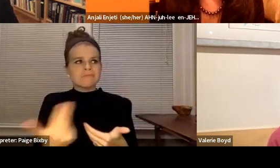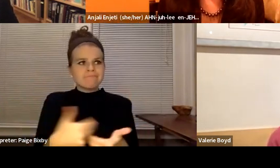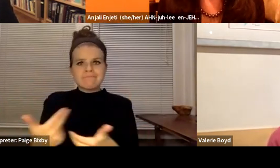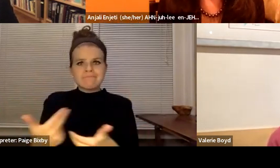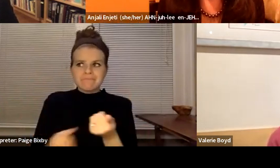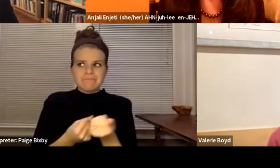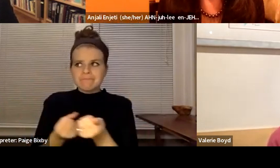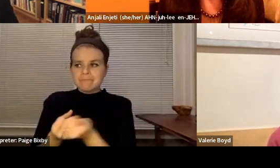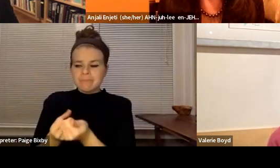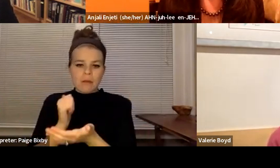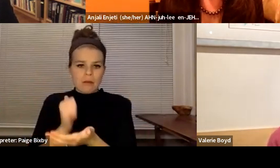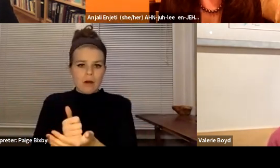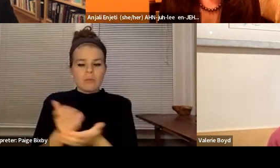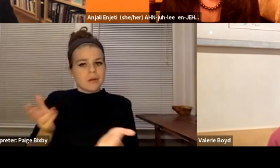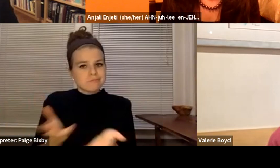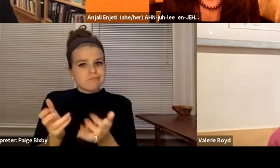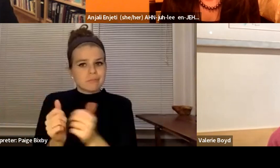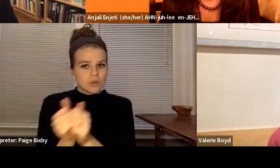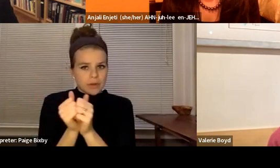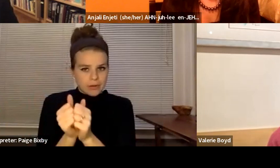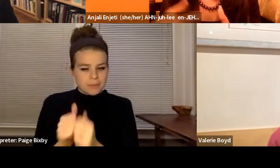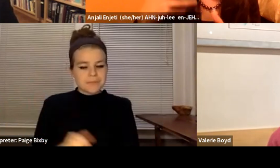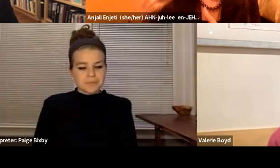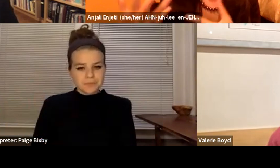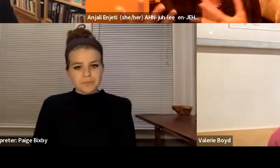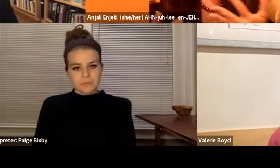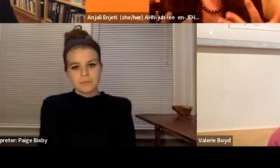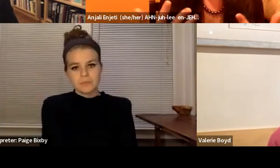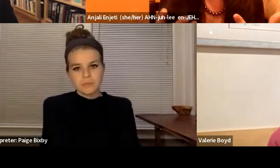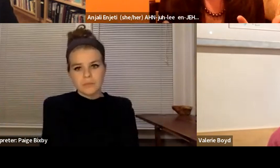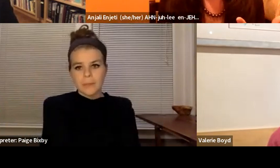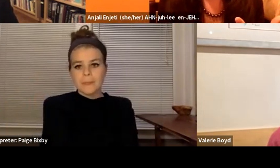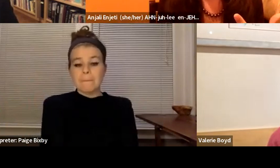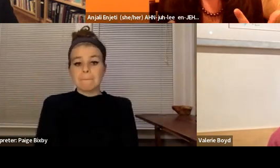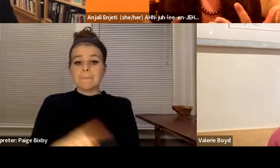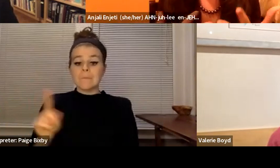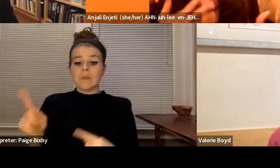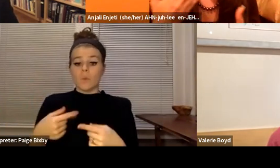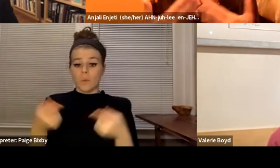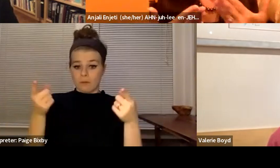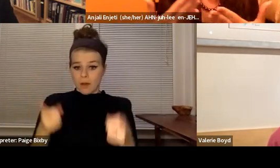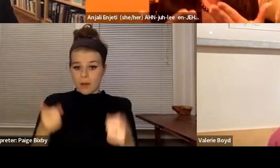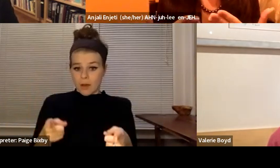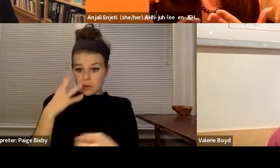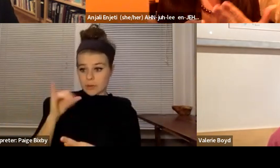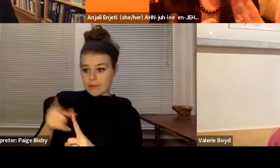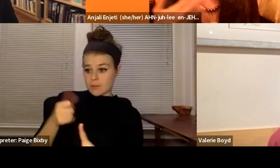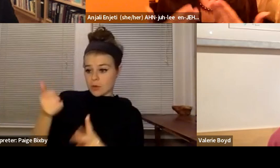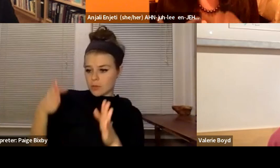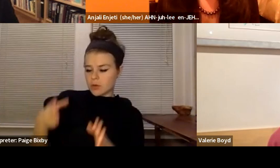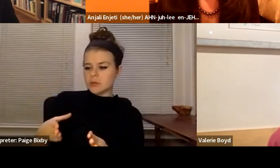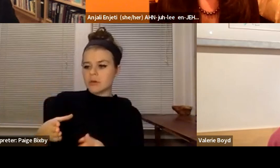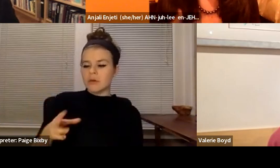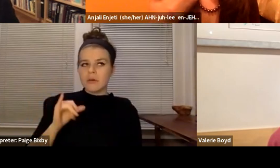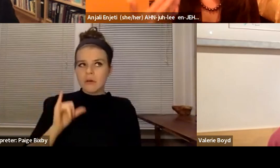leg up on that ladder. And when someone does that for you, you understand how